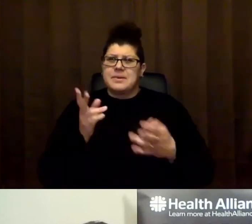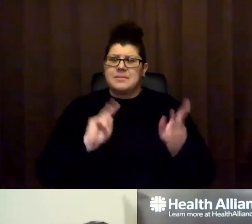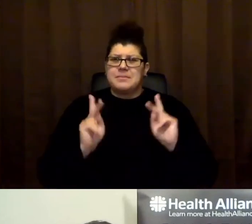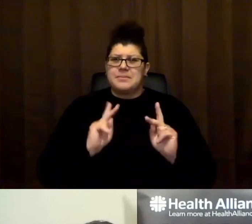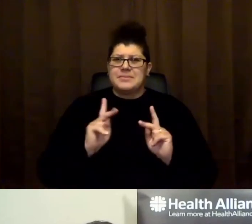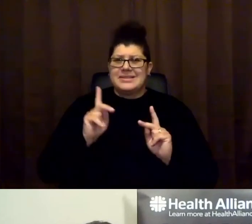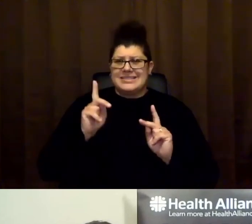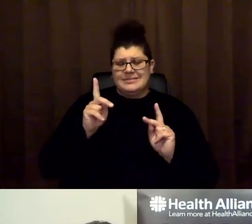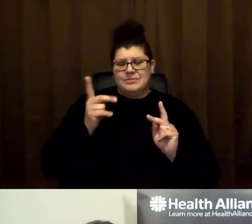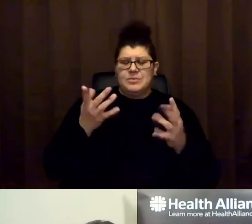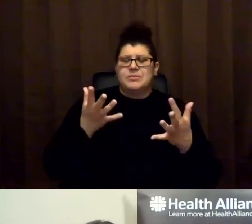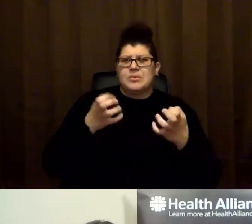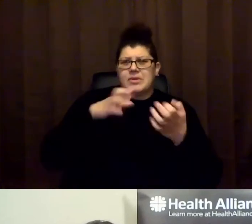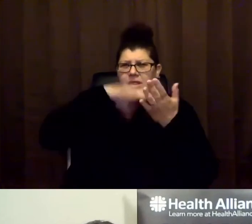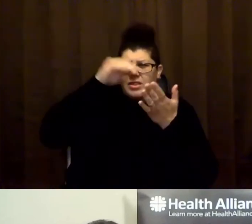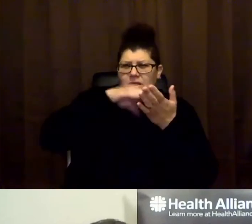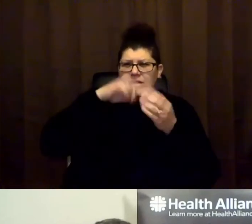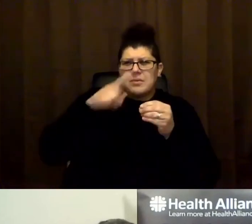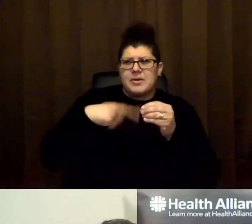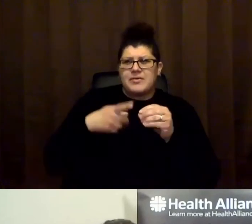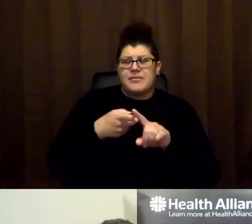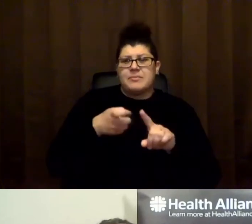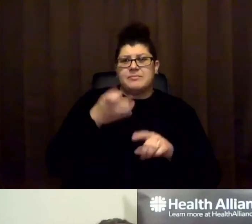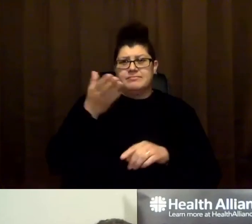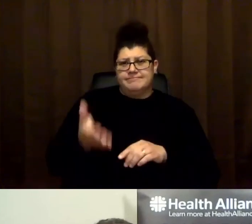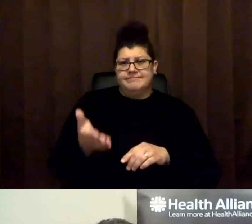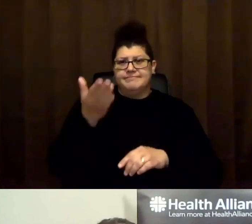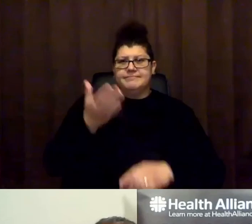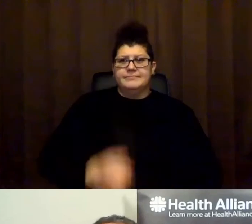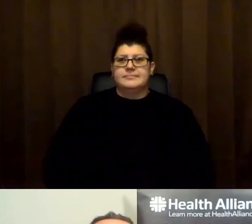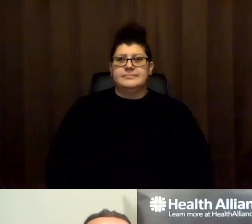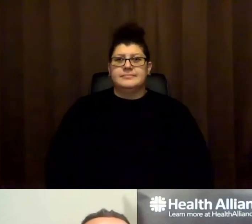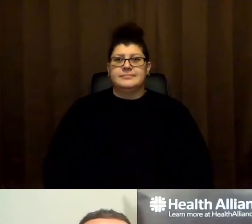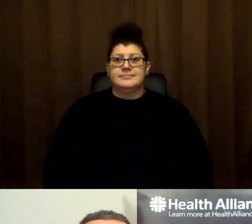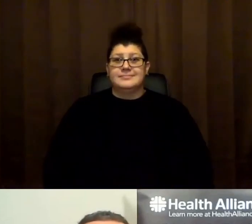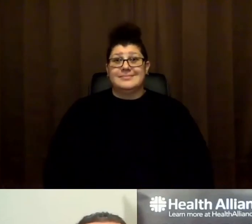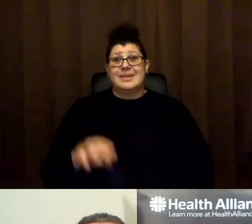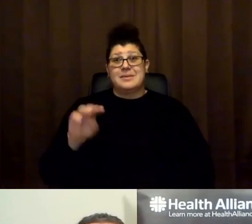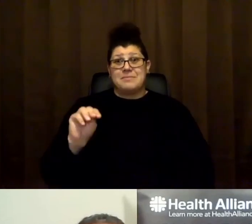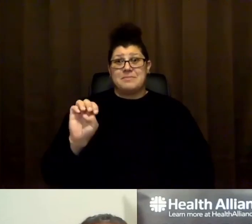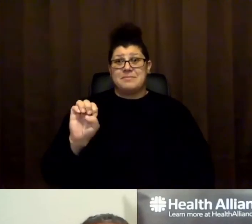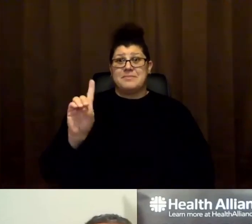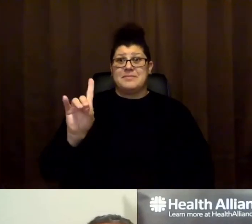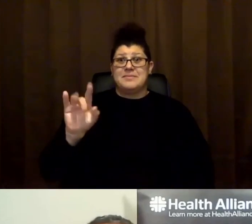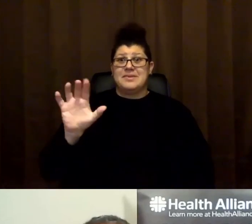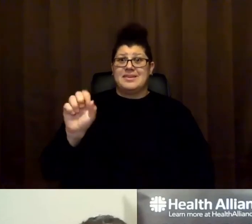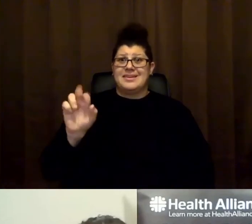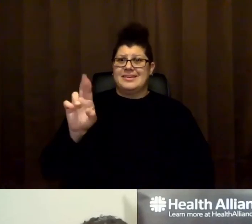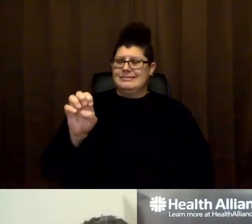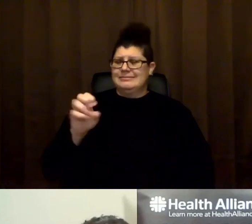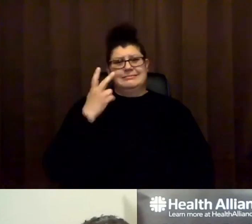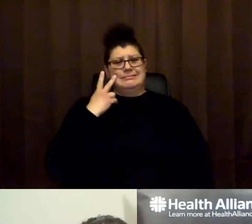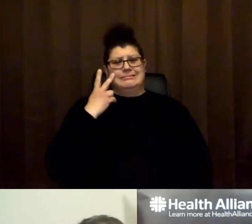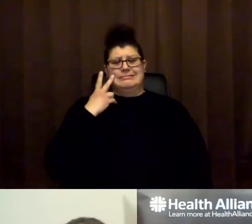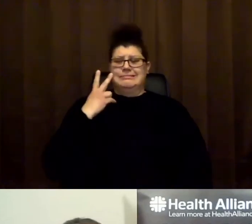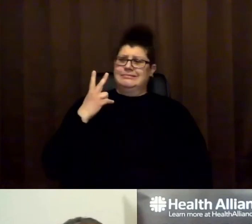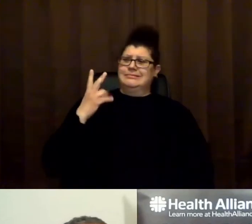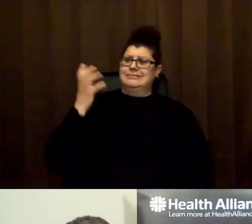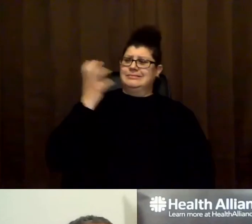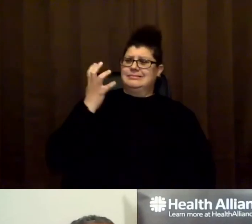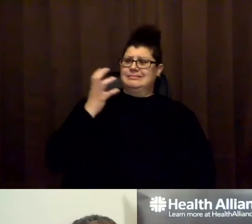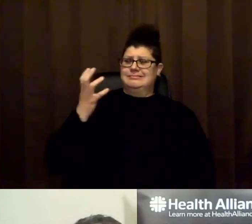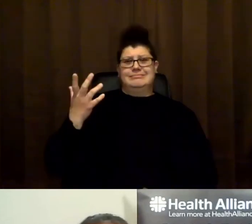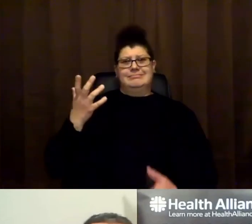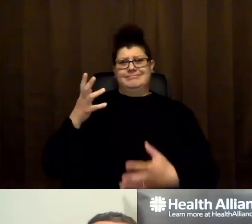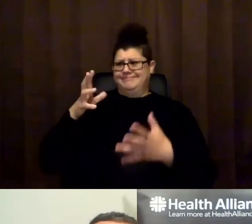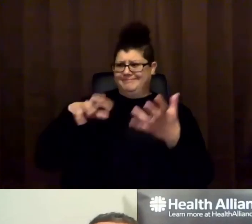about from Health Alliance? Well, the main thing Medicare seems so complicated when you start looking at it. So I like to just calm people's nerves by saying